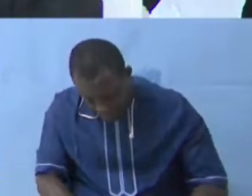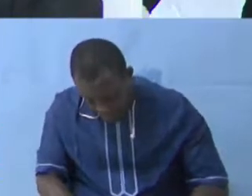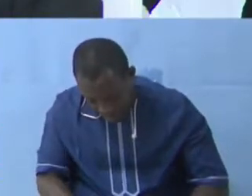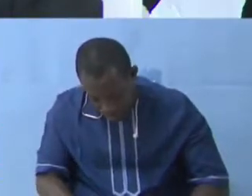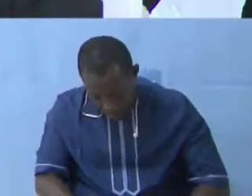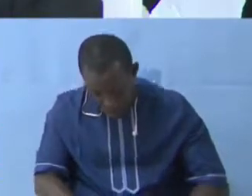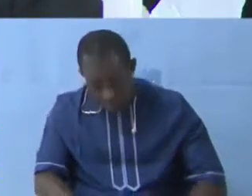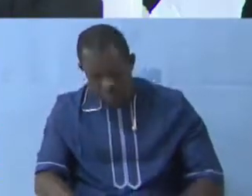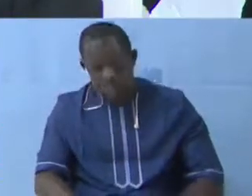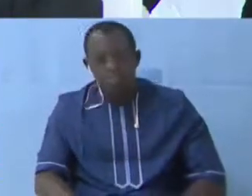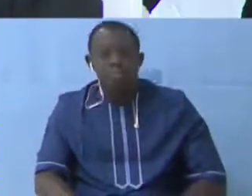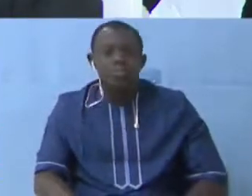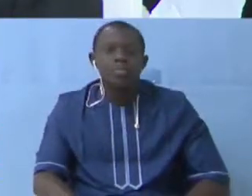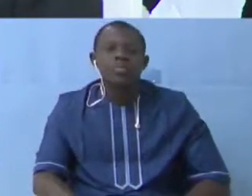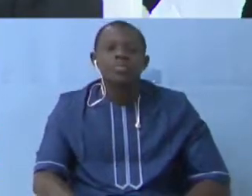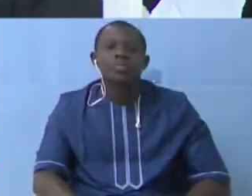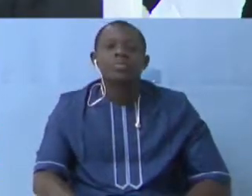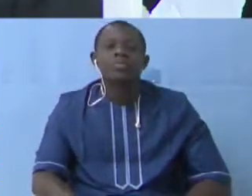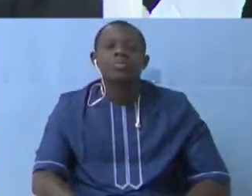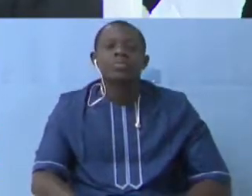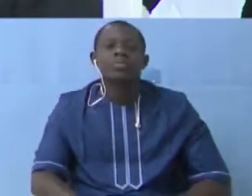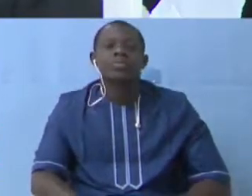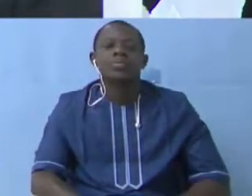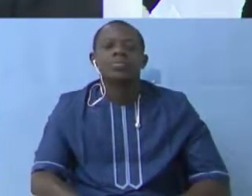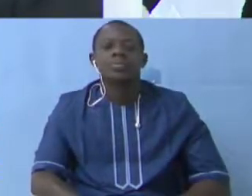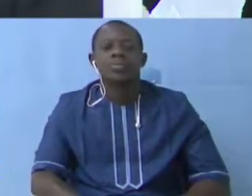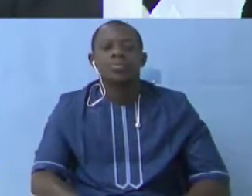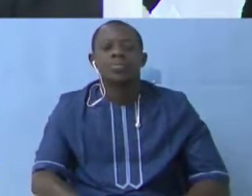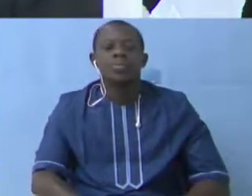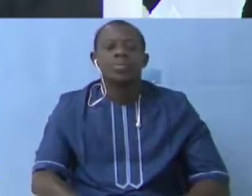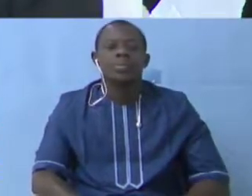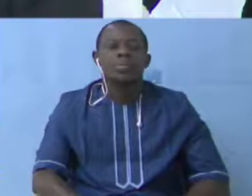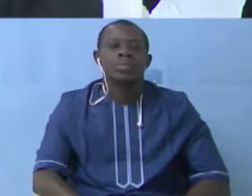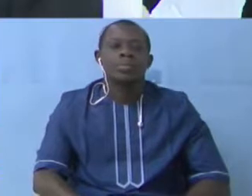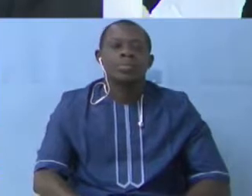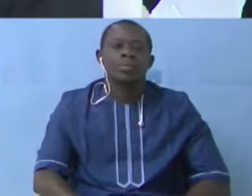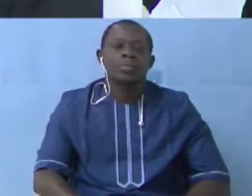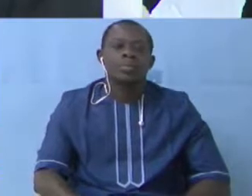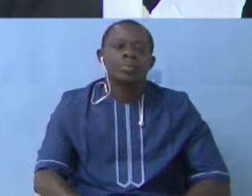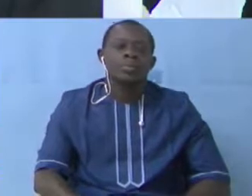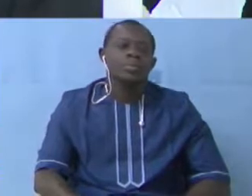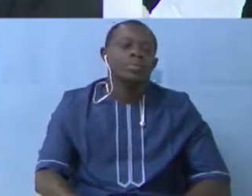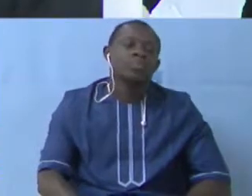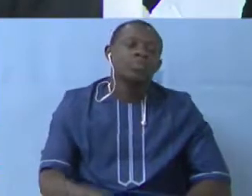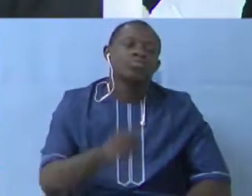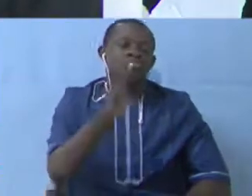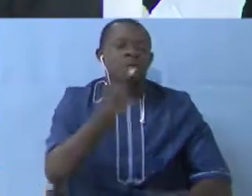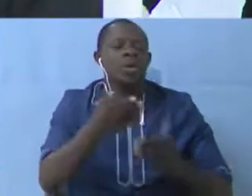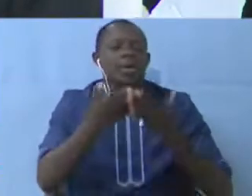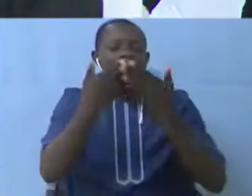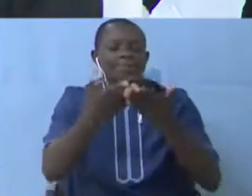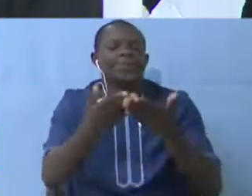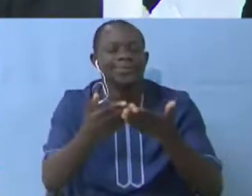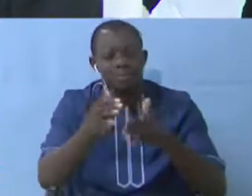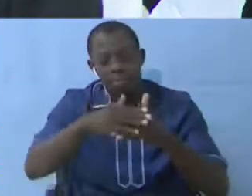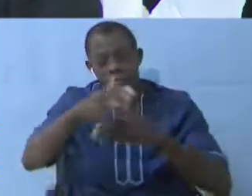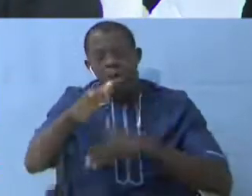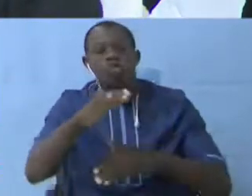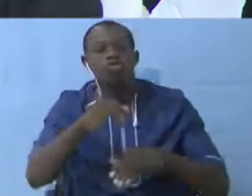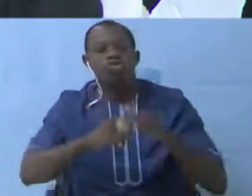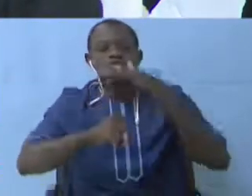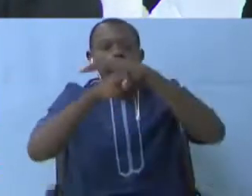yeneen fànn yi ci àddina si. You gave unflinching support to Gambians in